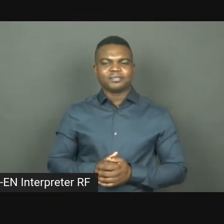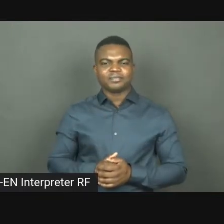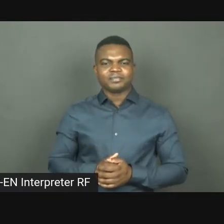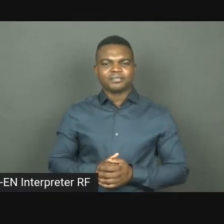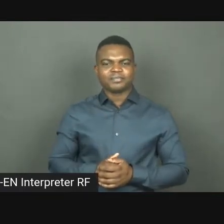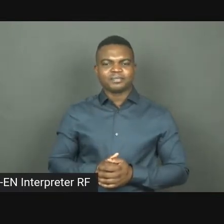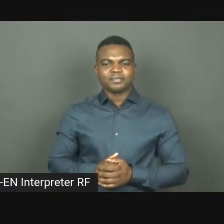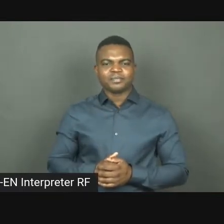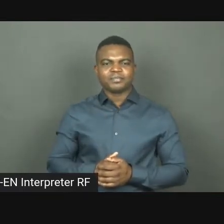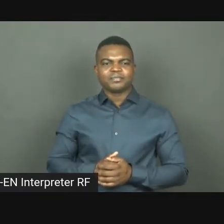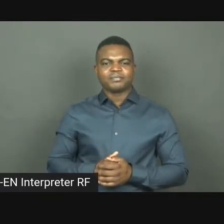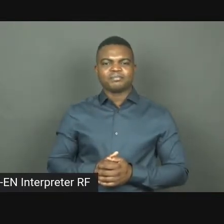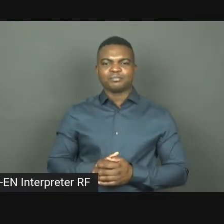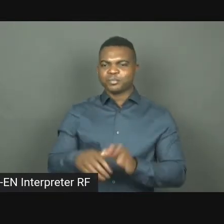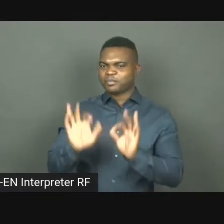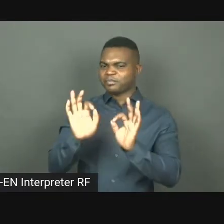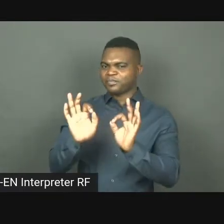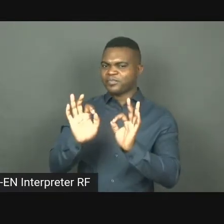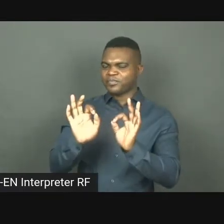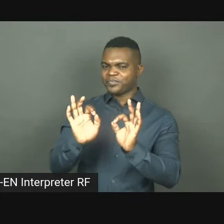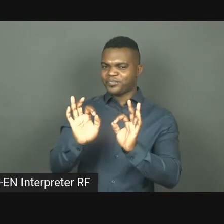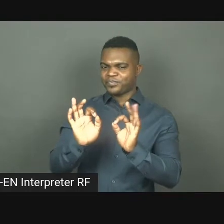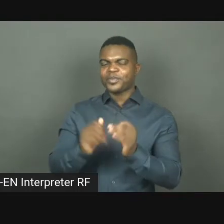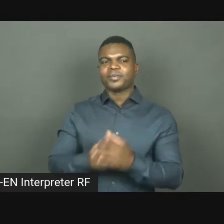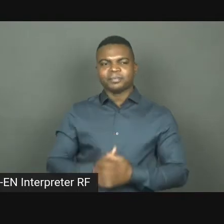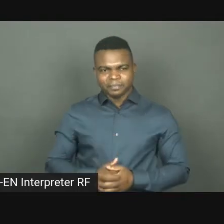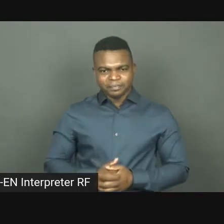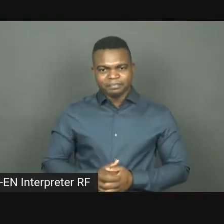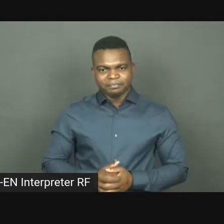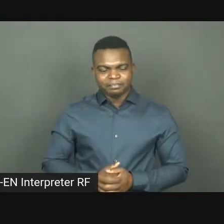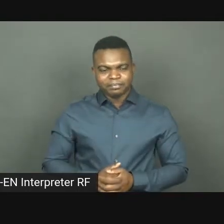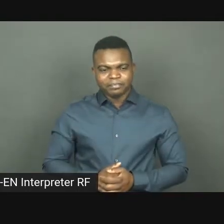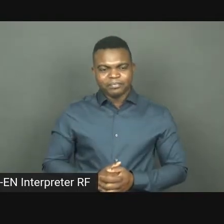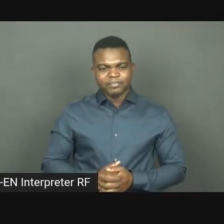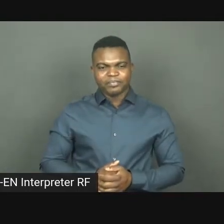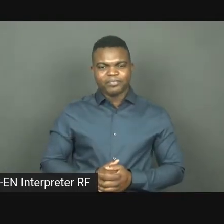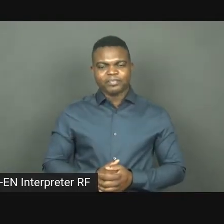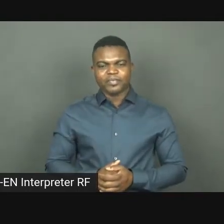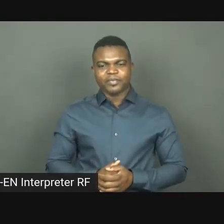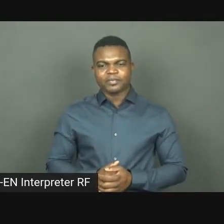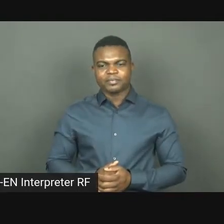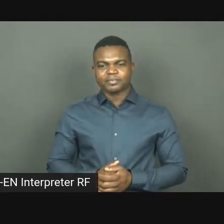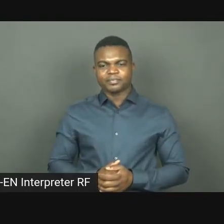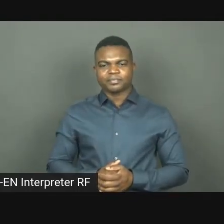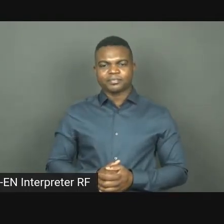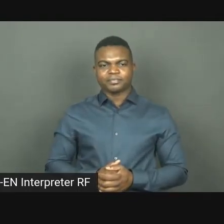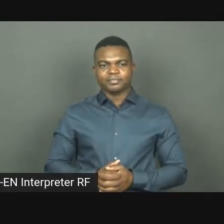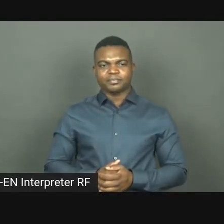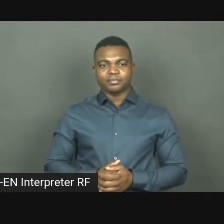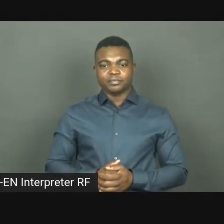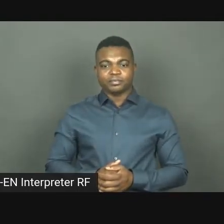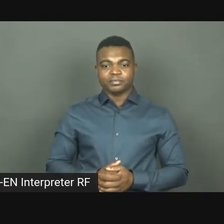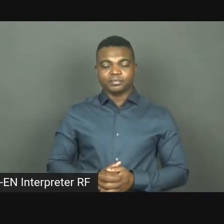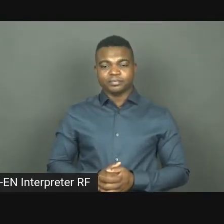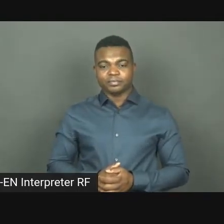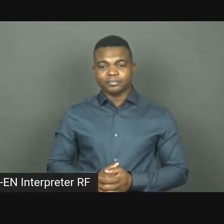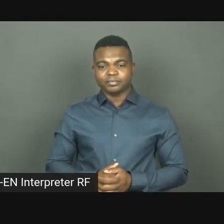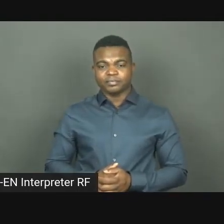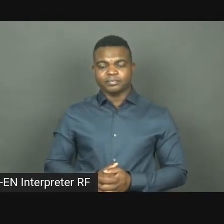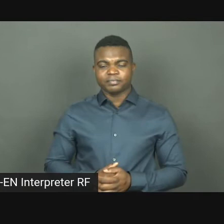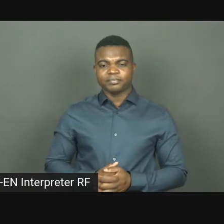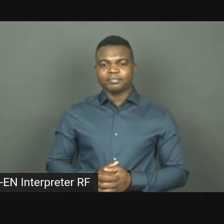local NGO called TPO Uganda as a Deputy Country Director. I'm also a board member with CHS Alliance since